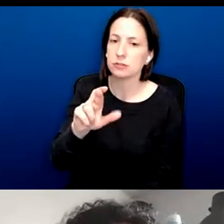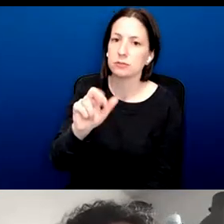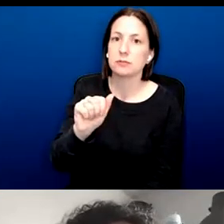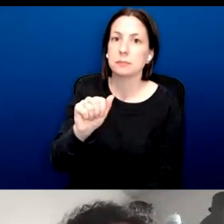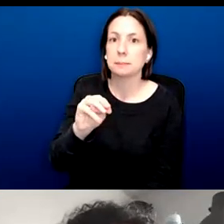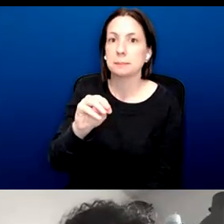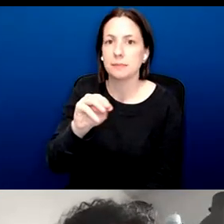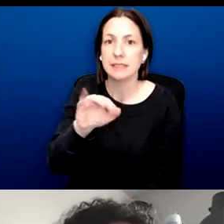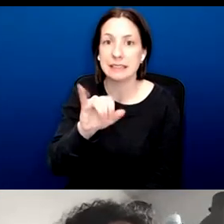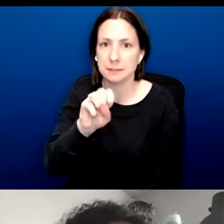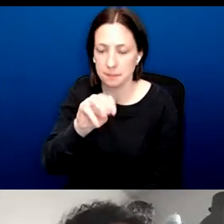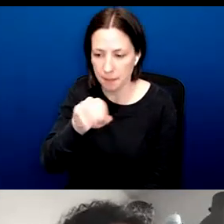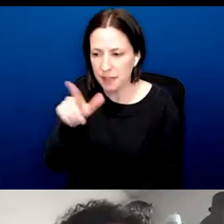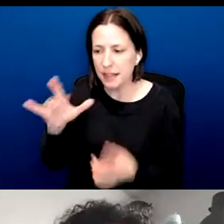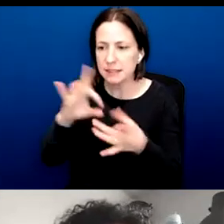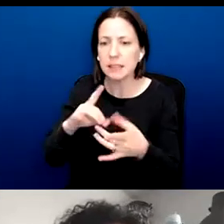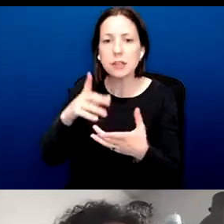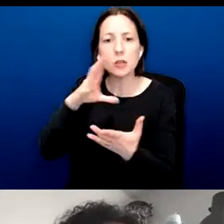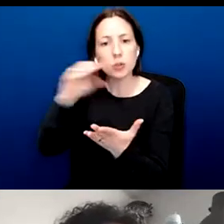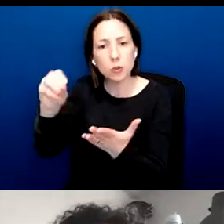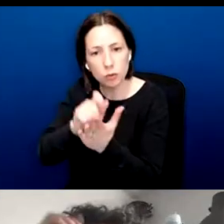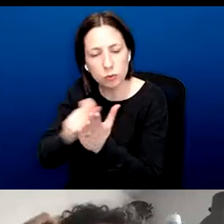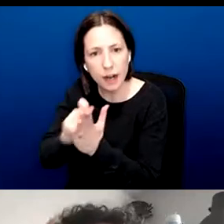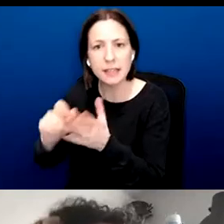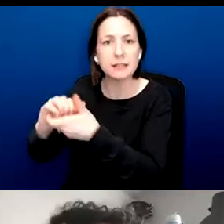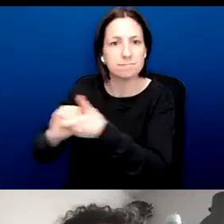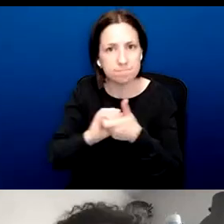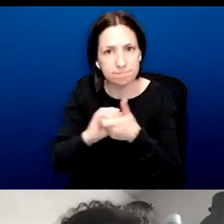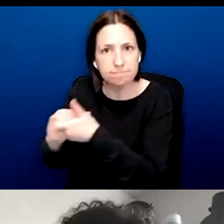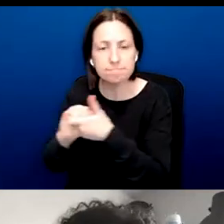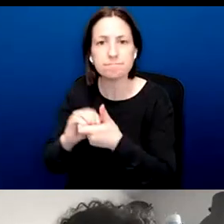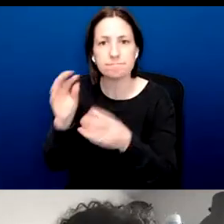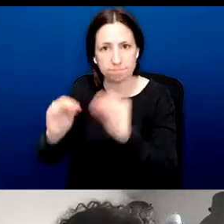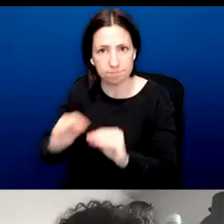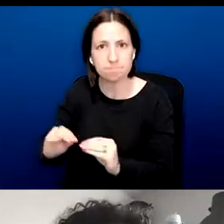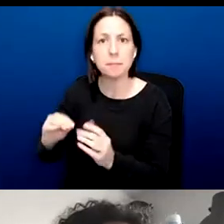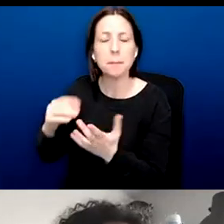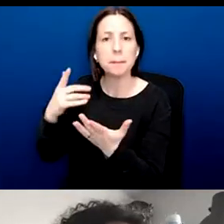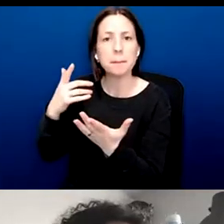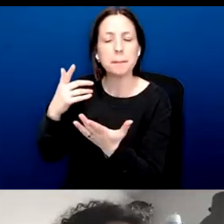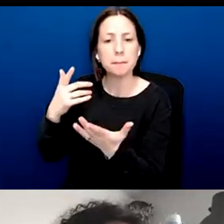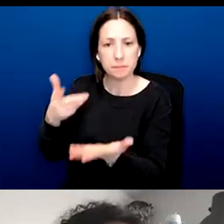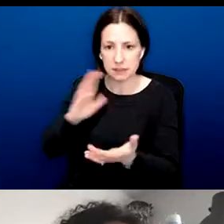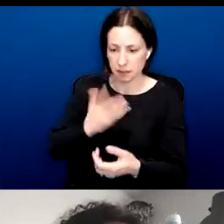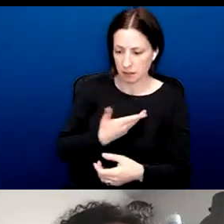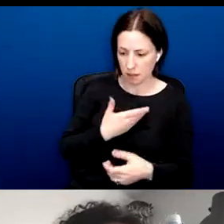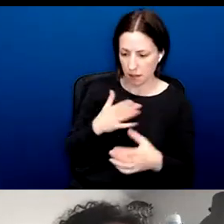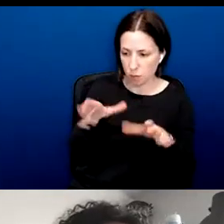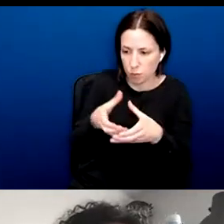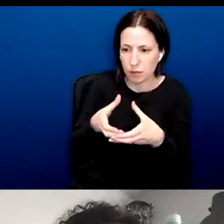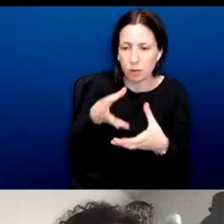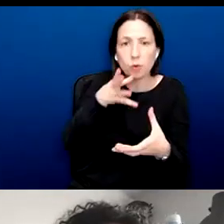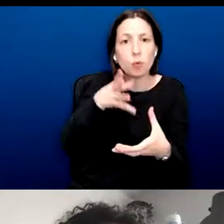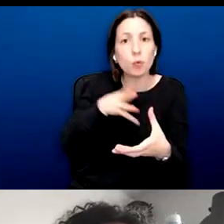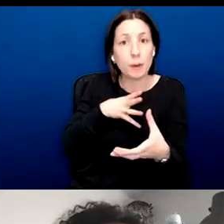feminist collaboration, co-editing, and co-writing, because we have a small community of women scholars in Latino